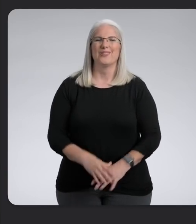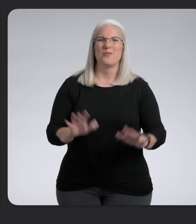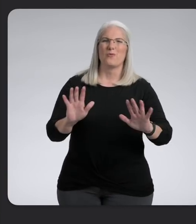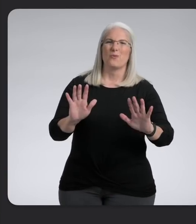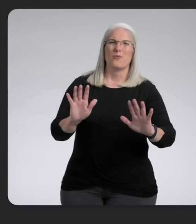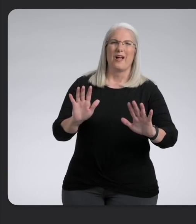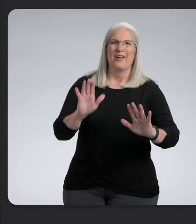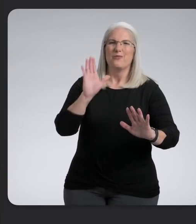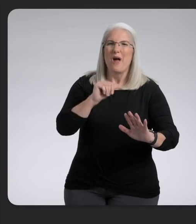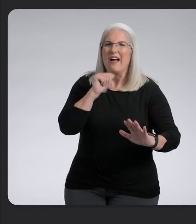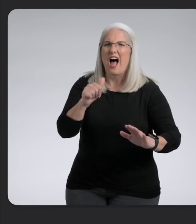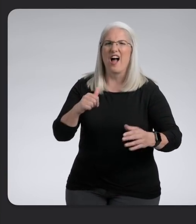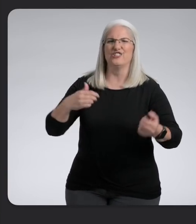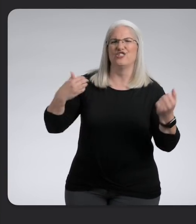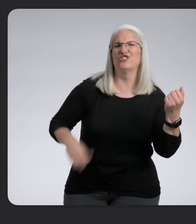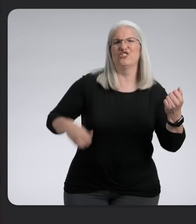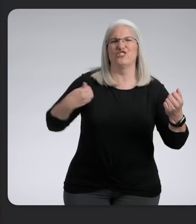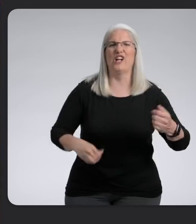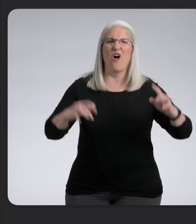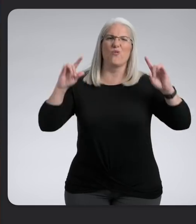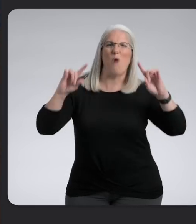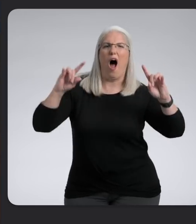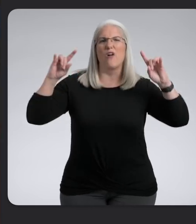make arena rock of Dub?